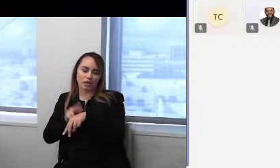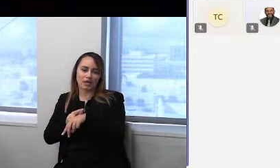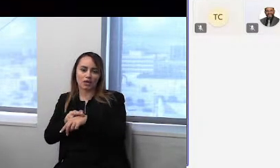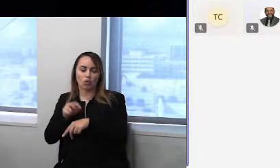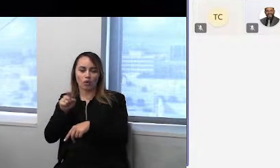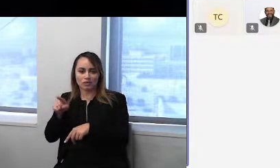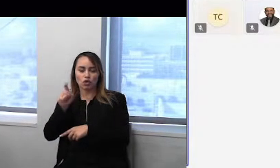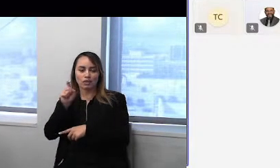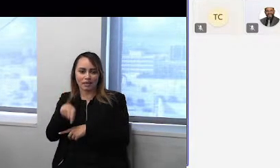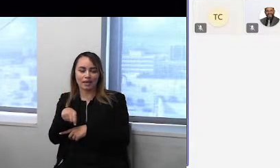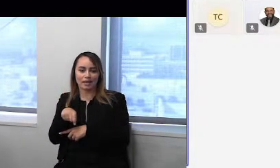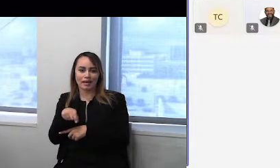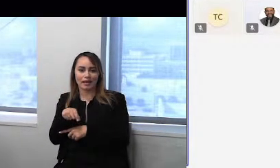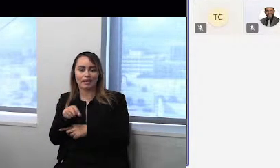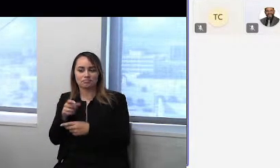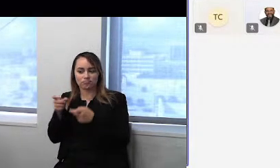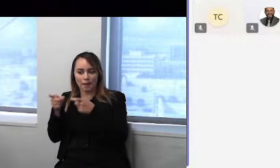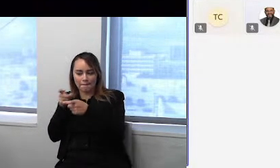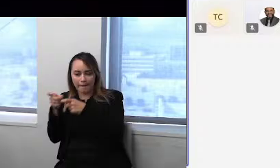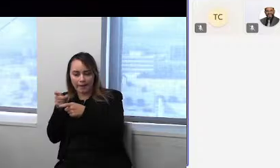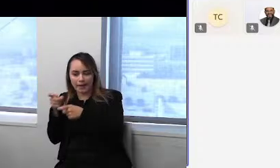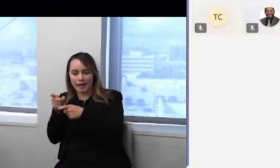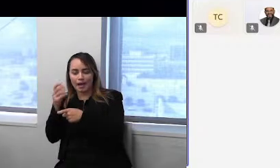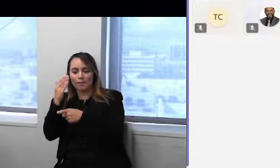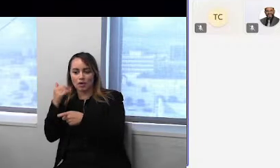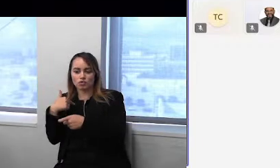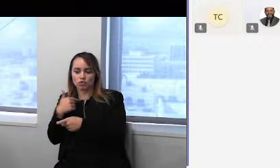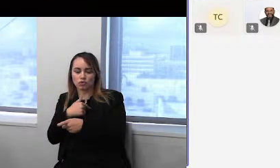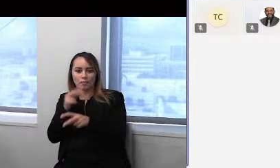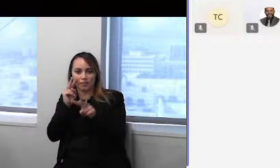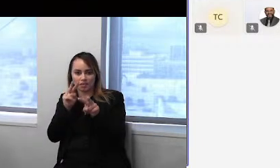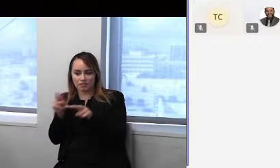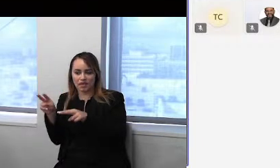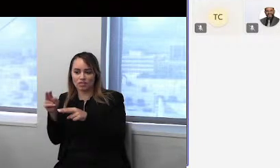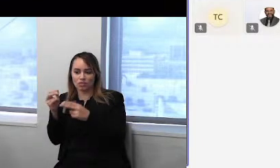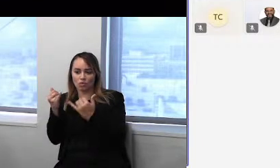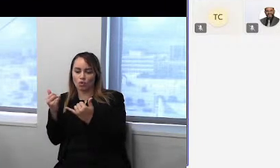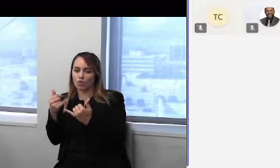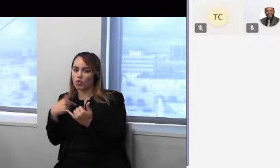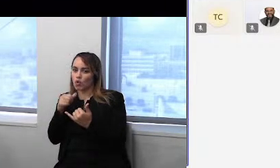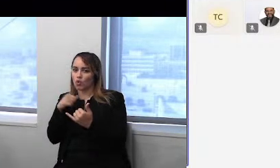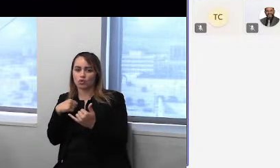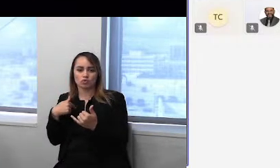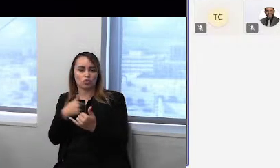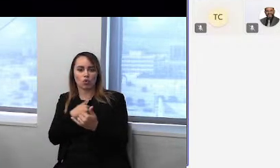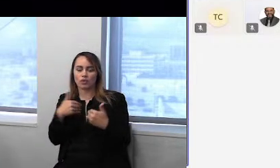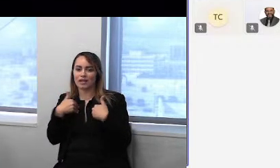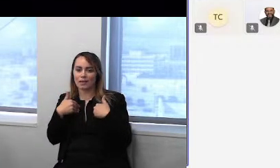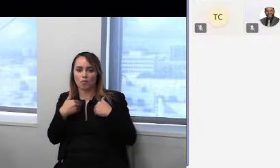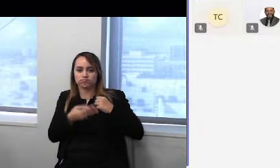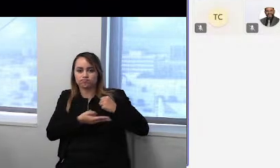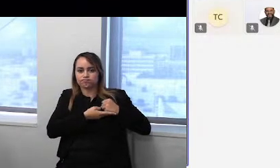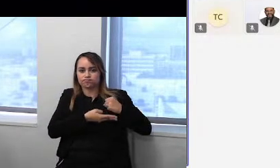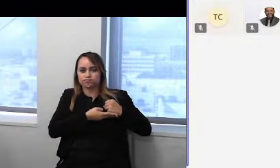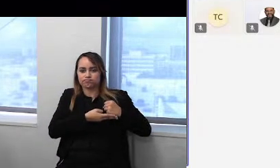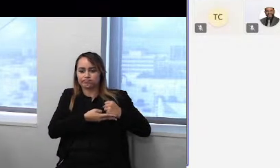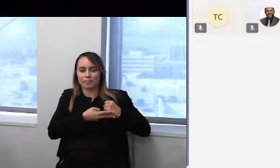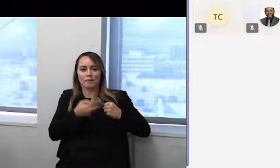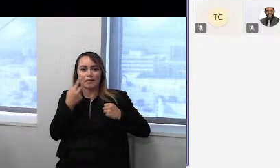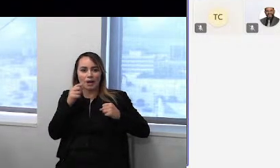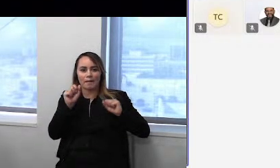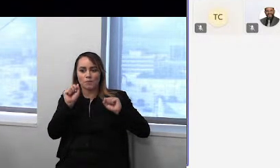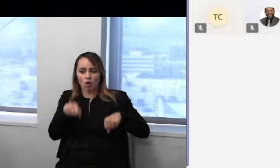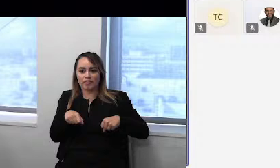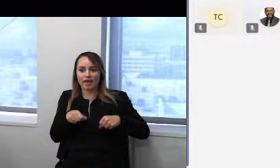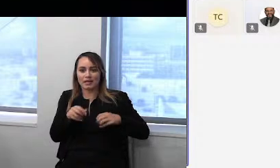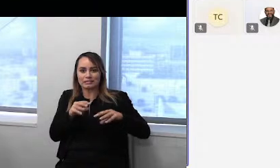continue having what we are today. We do not have enough reserves in our system to be able to even overcome that. So the starting